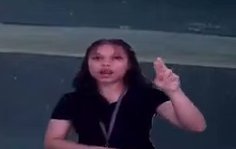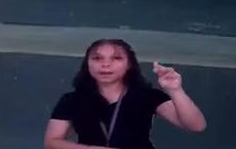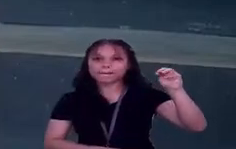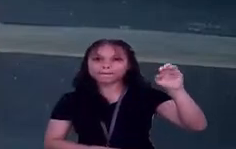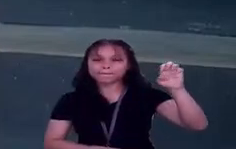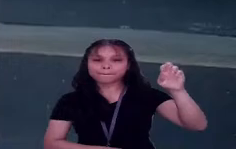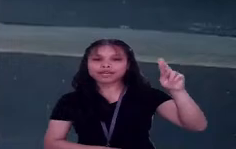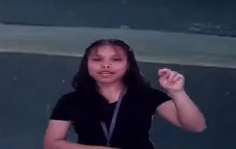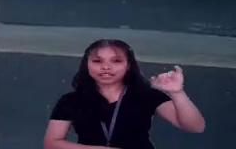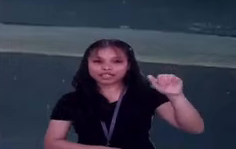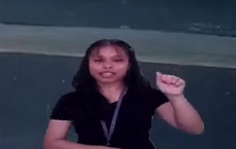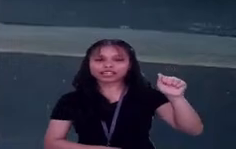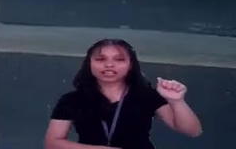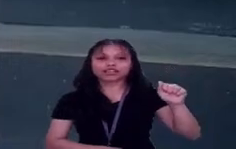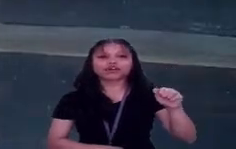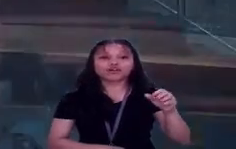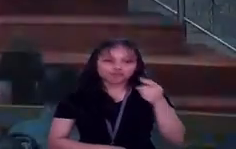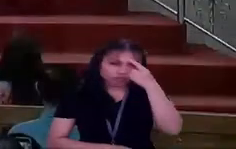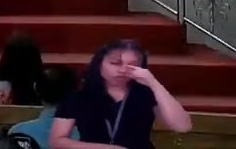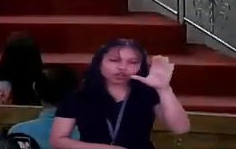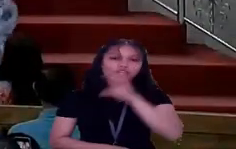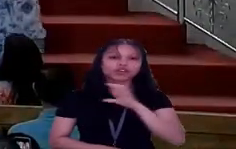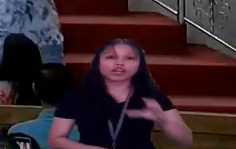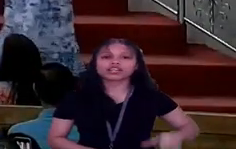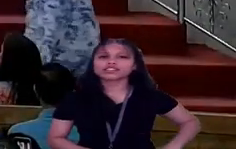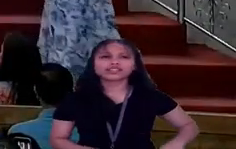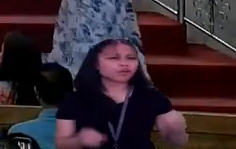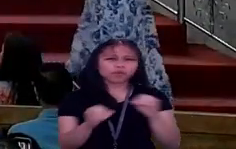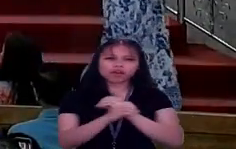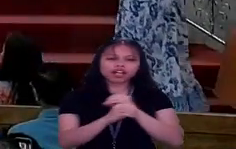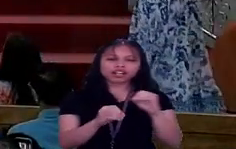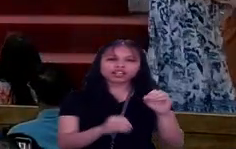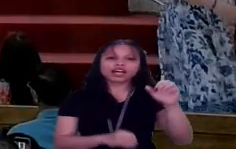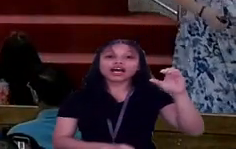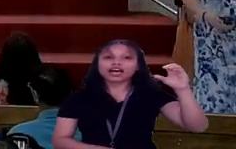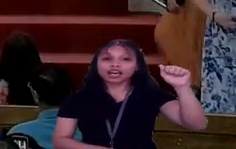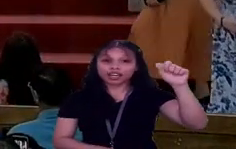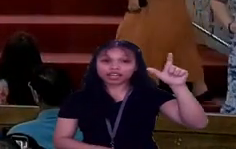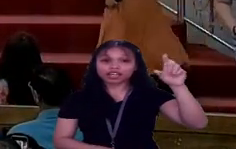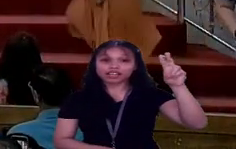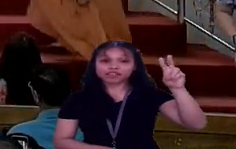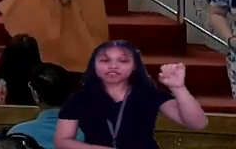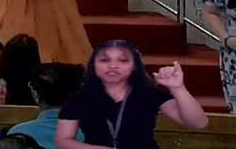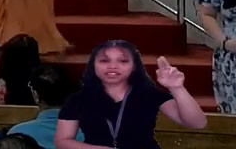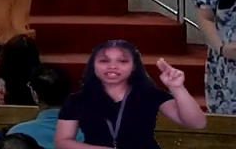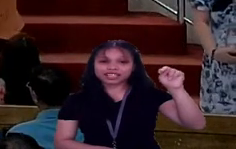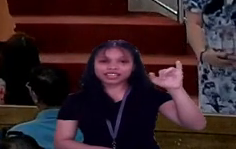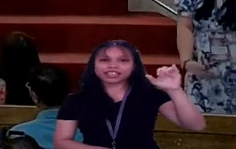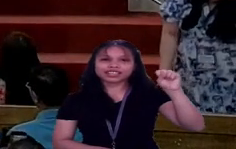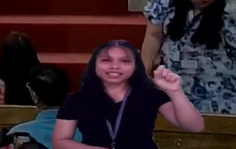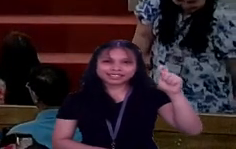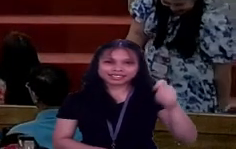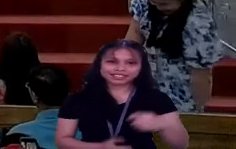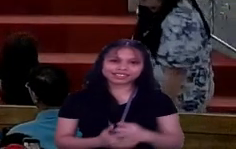Shachnar Halakachun. Amen. Walay Calvinist sa Armenia. Puro Armenians dito.